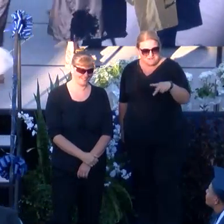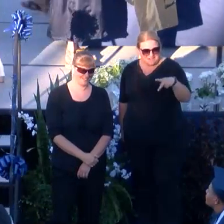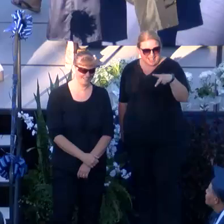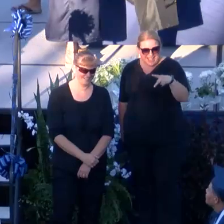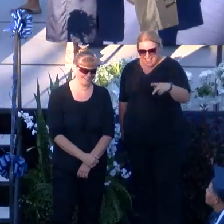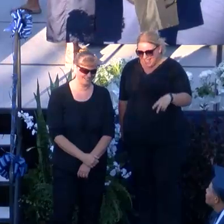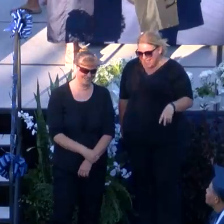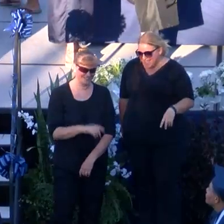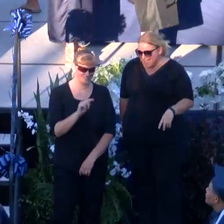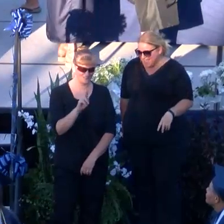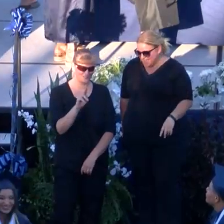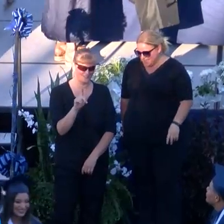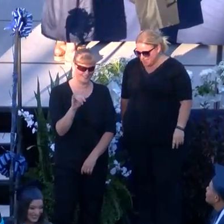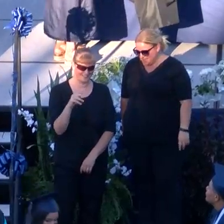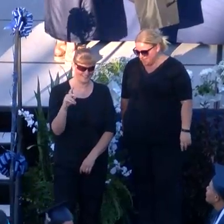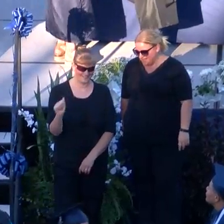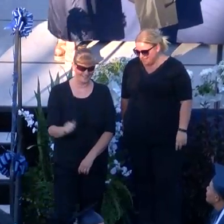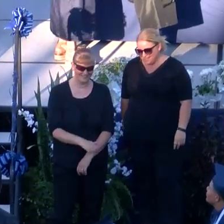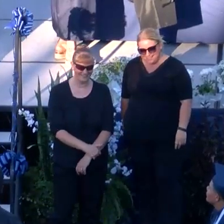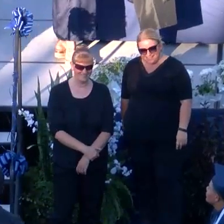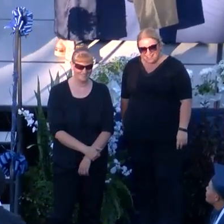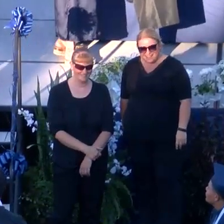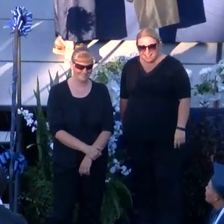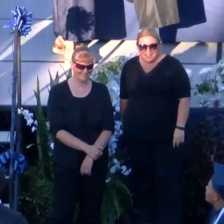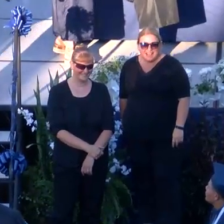Zuleika Montalvo Mariscal.